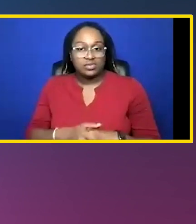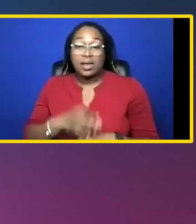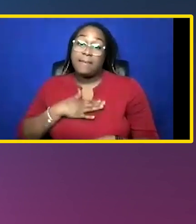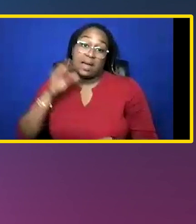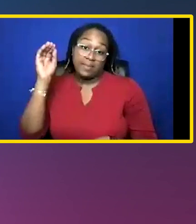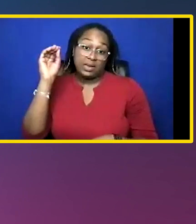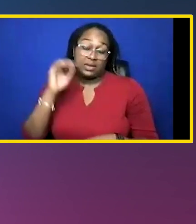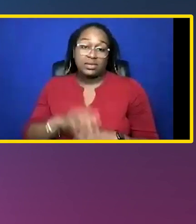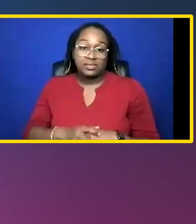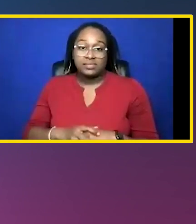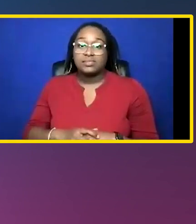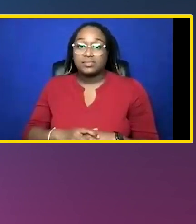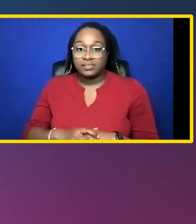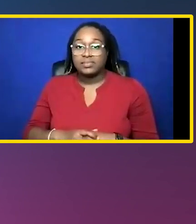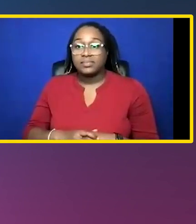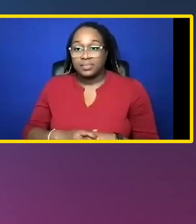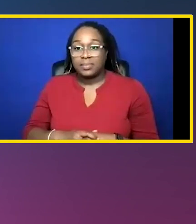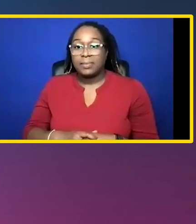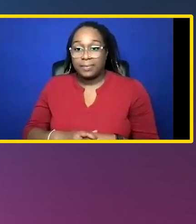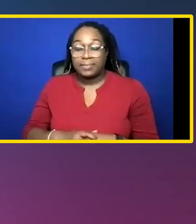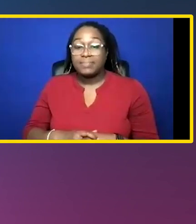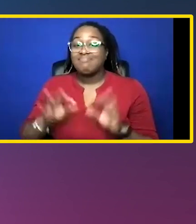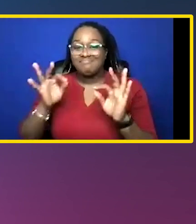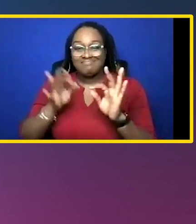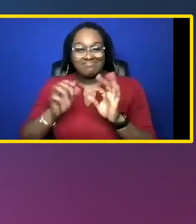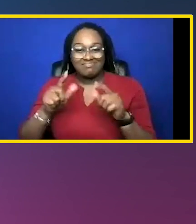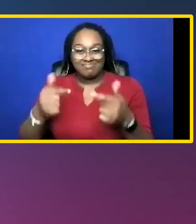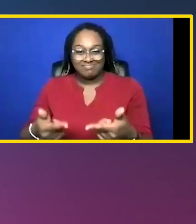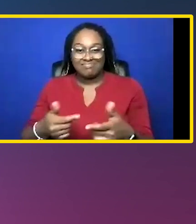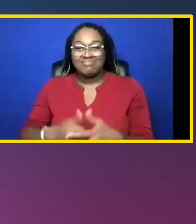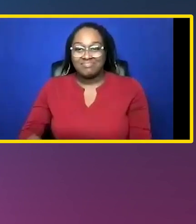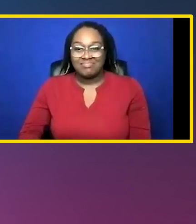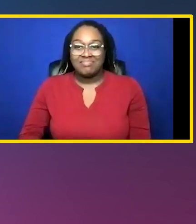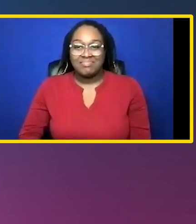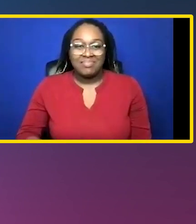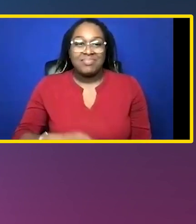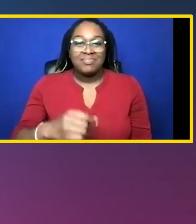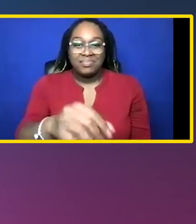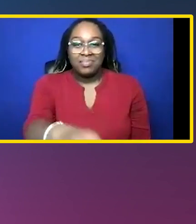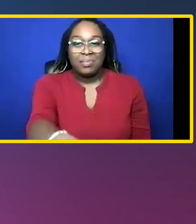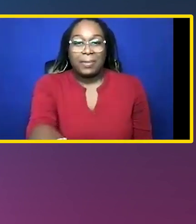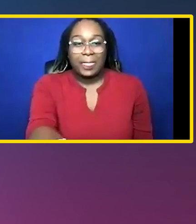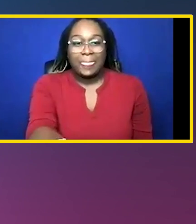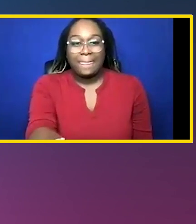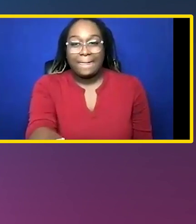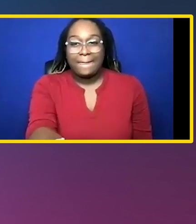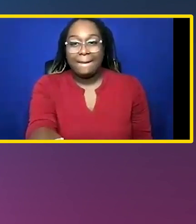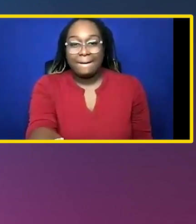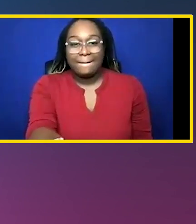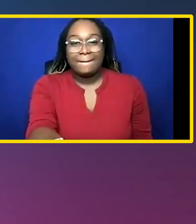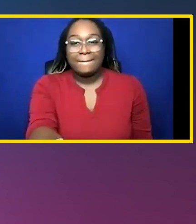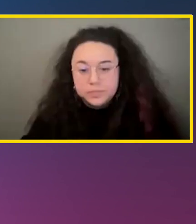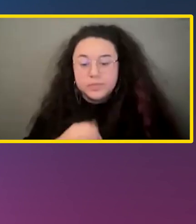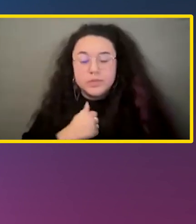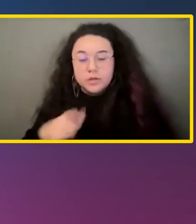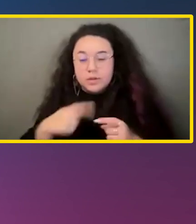opinion. Mm-hmm. Oh, Angela, you're on mute. Sorry about that. Angela